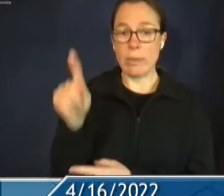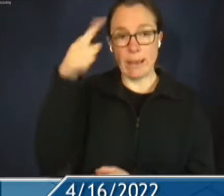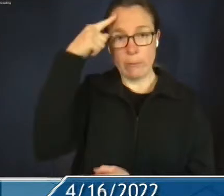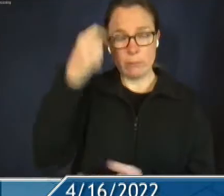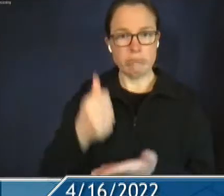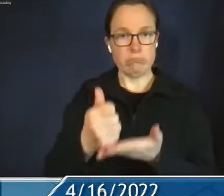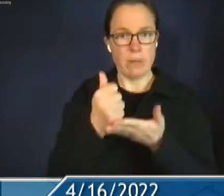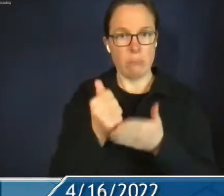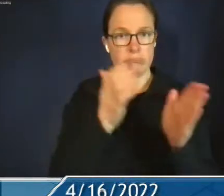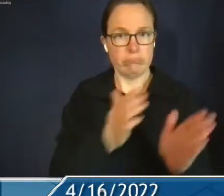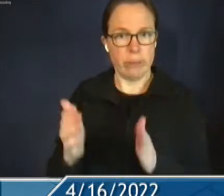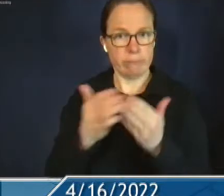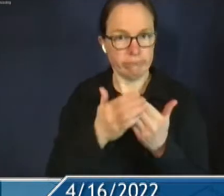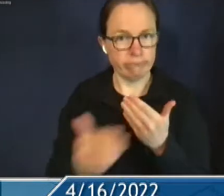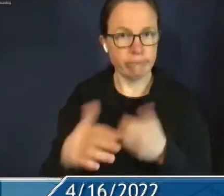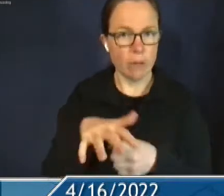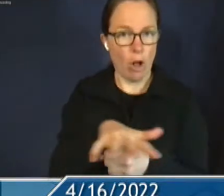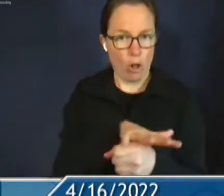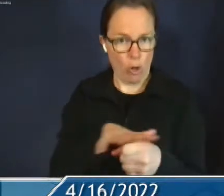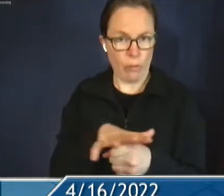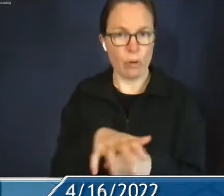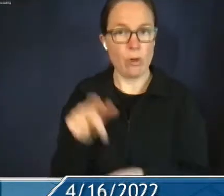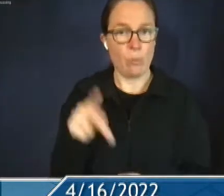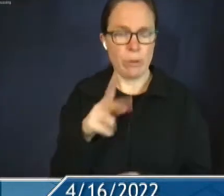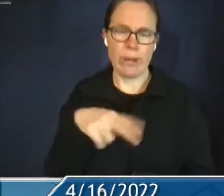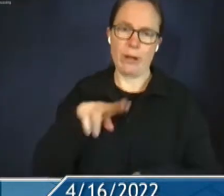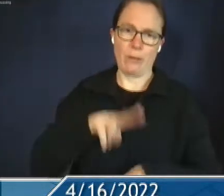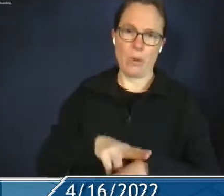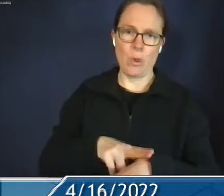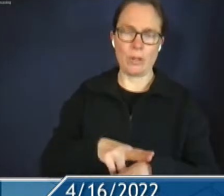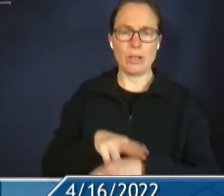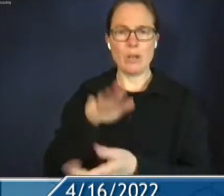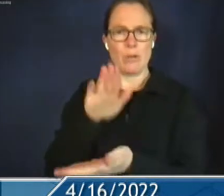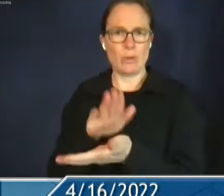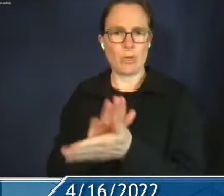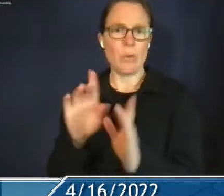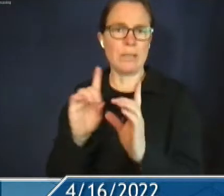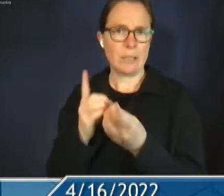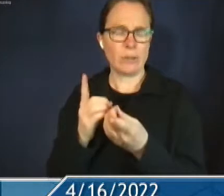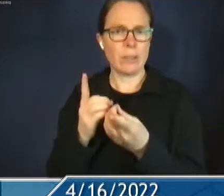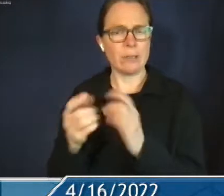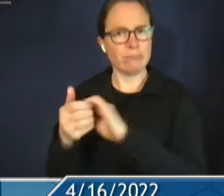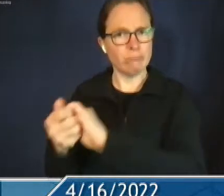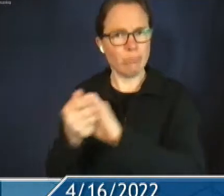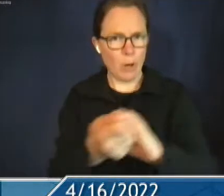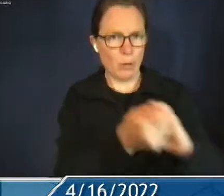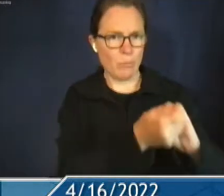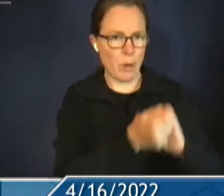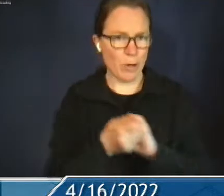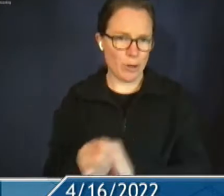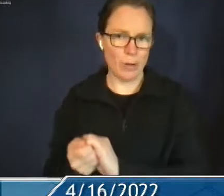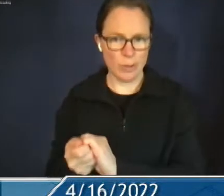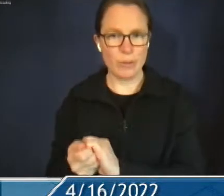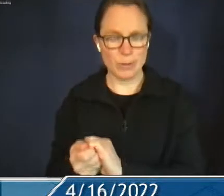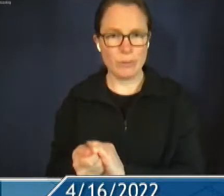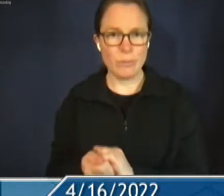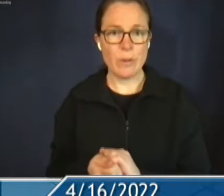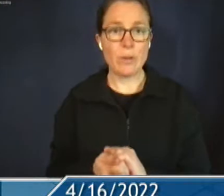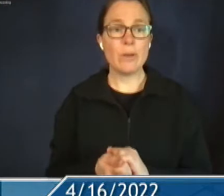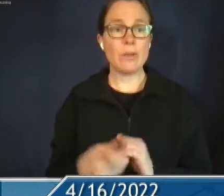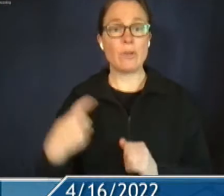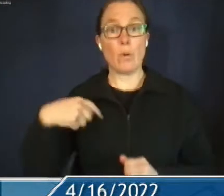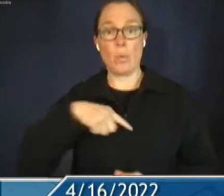in the Portland region. And then, of course, our public school districts are important jurisdictional partners. So we really are just one provider of